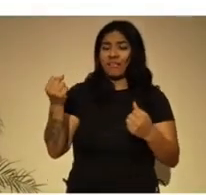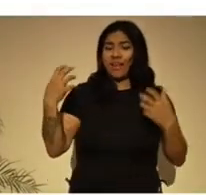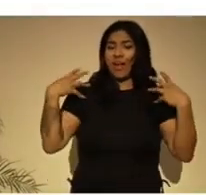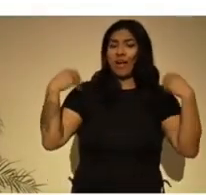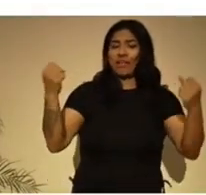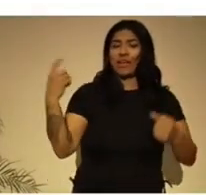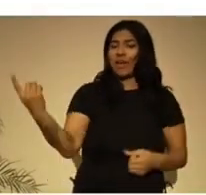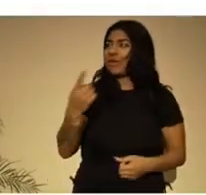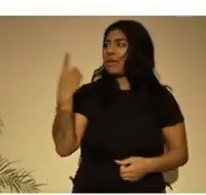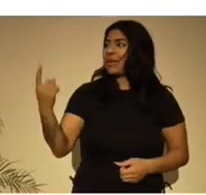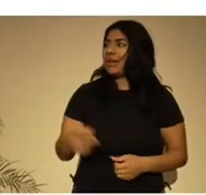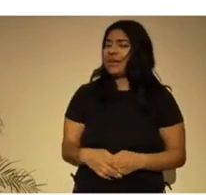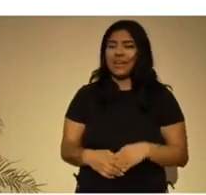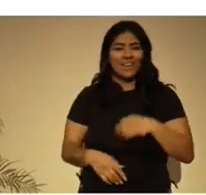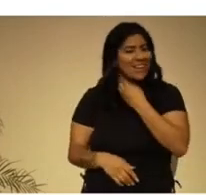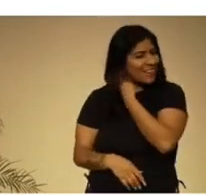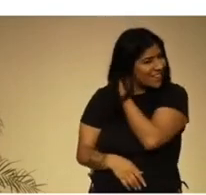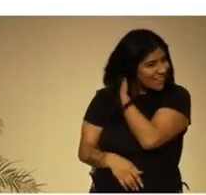Rarely.